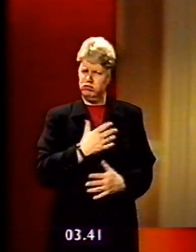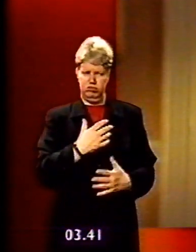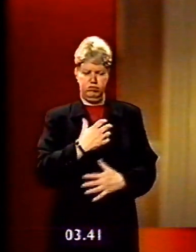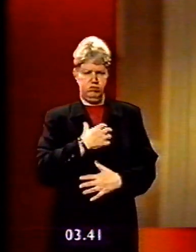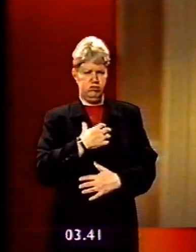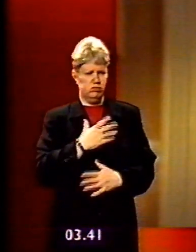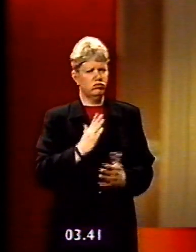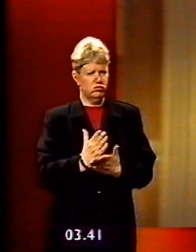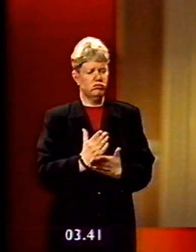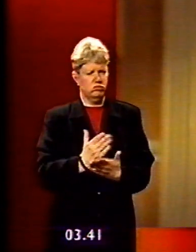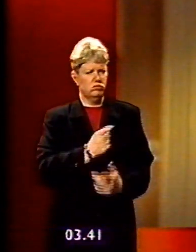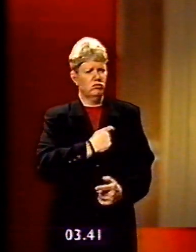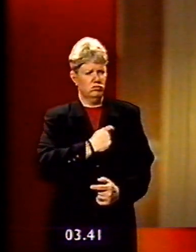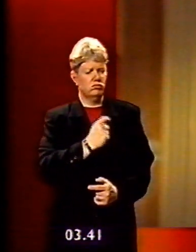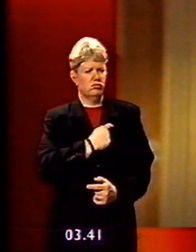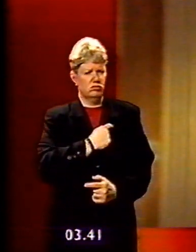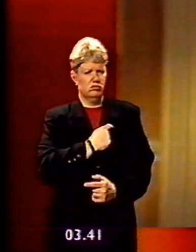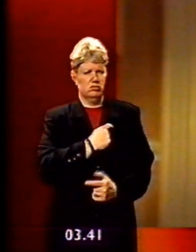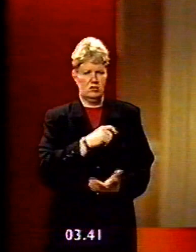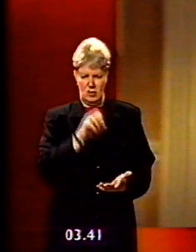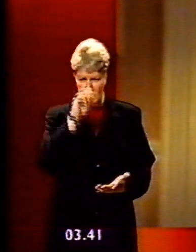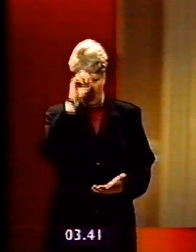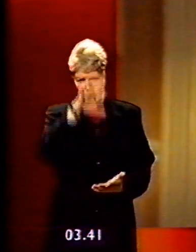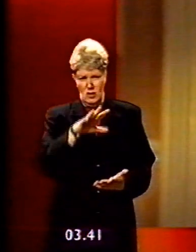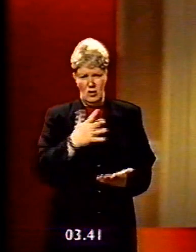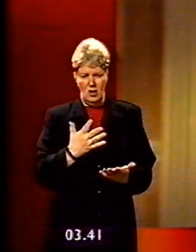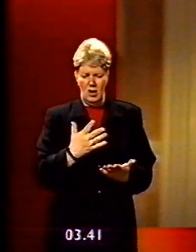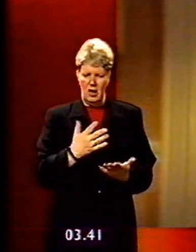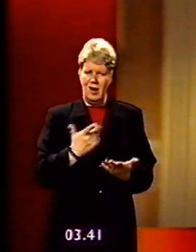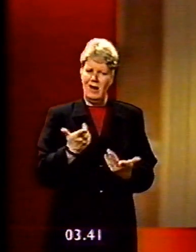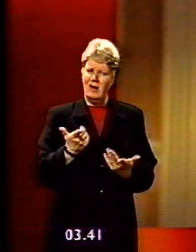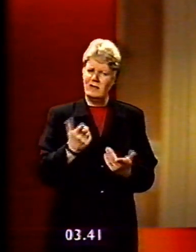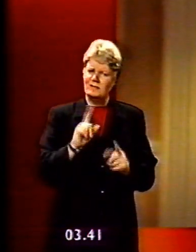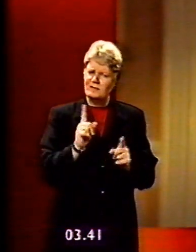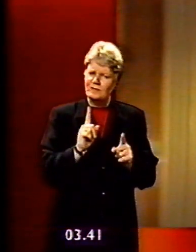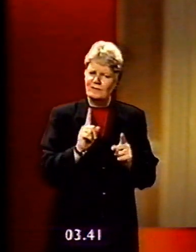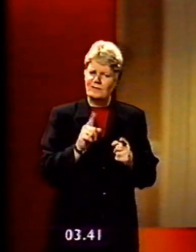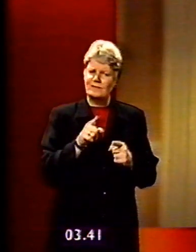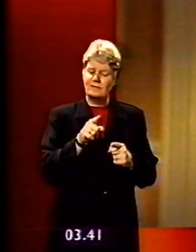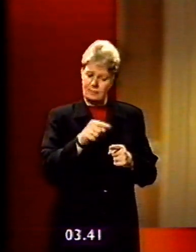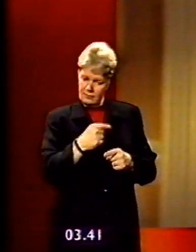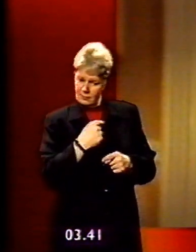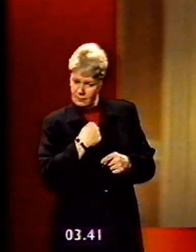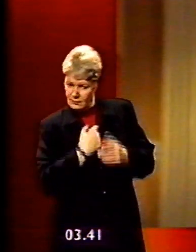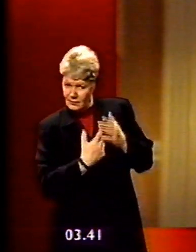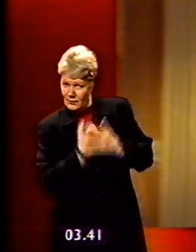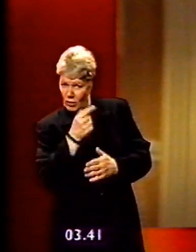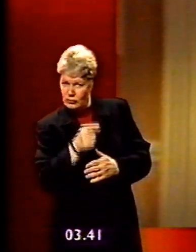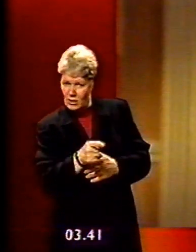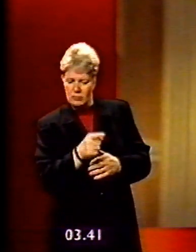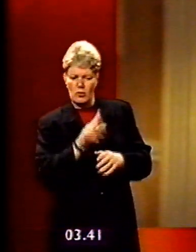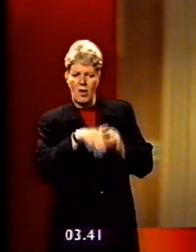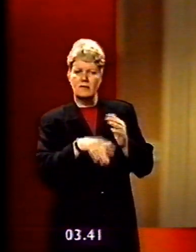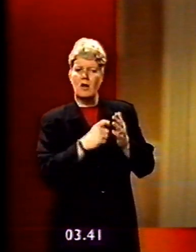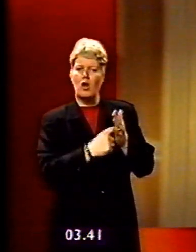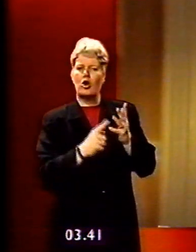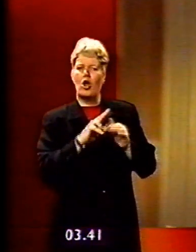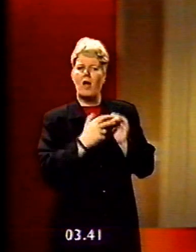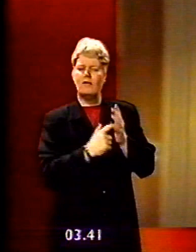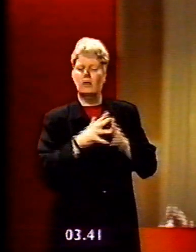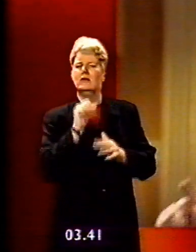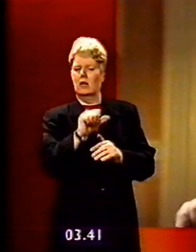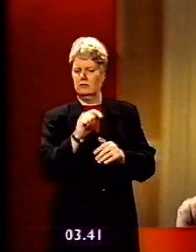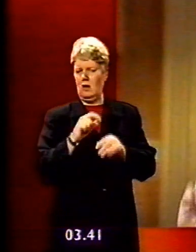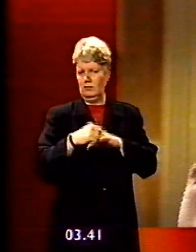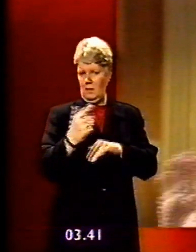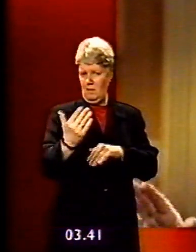you? In the curfew. I was, but that was after Charles came back from Viña del Mar. Charles and Terry